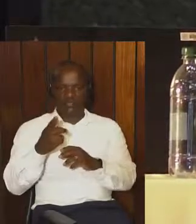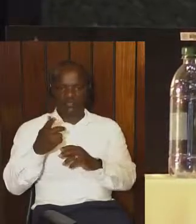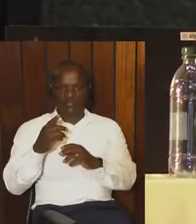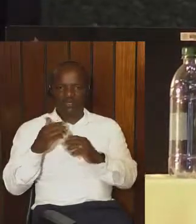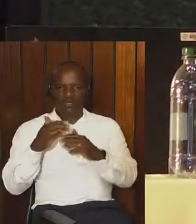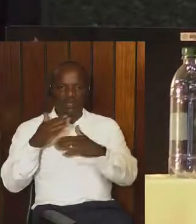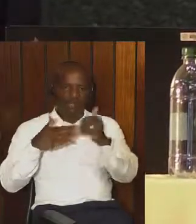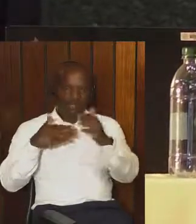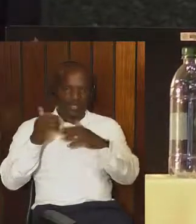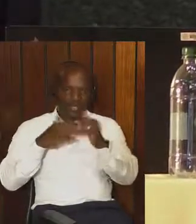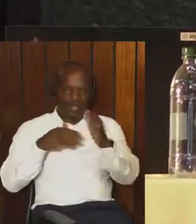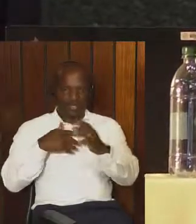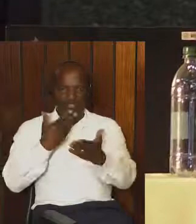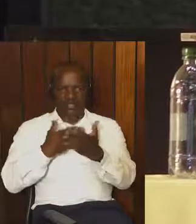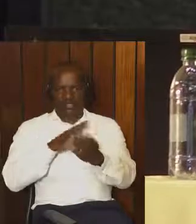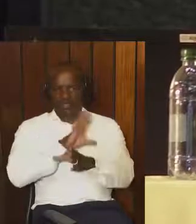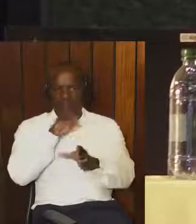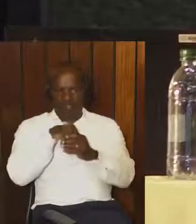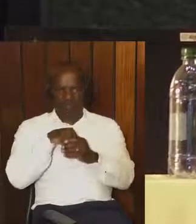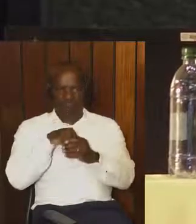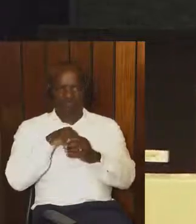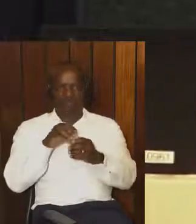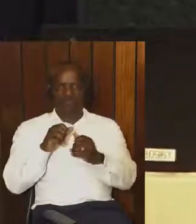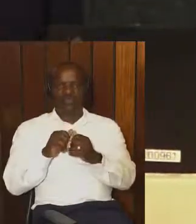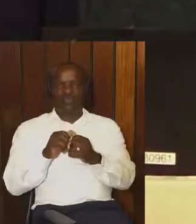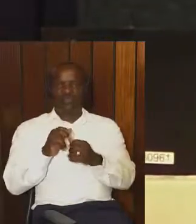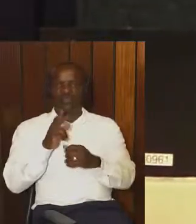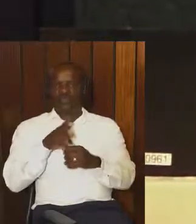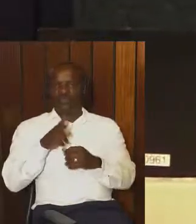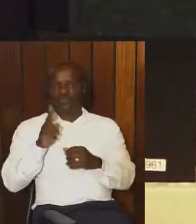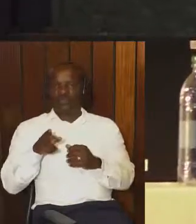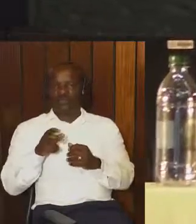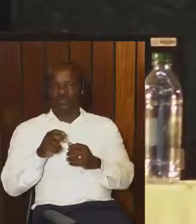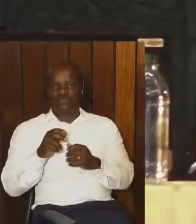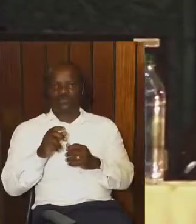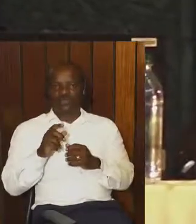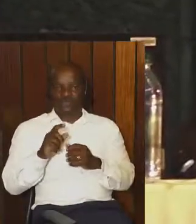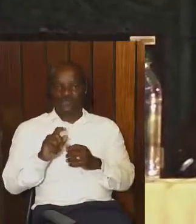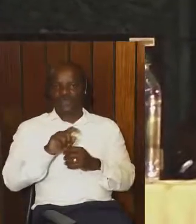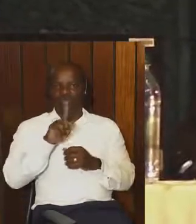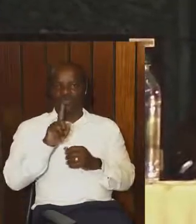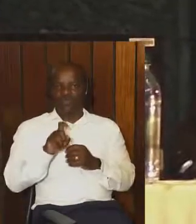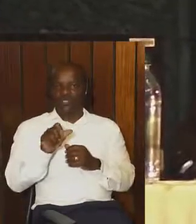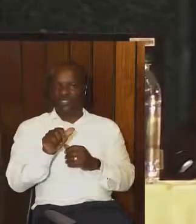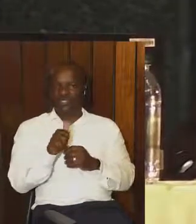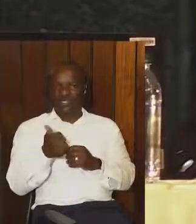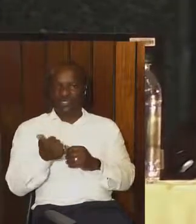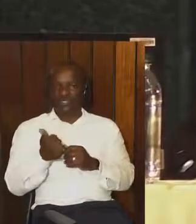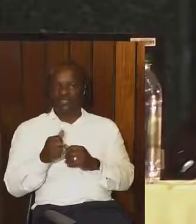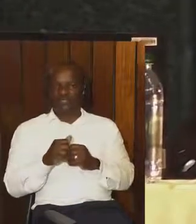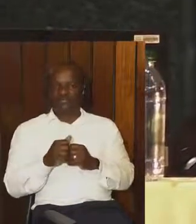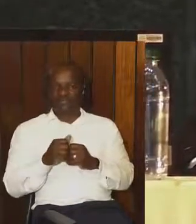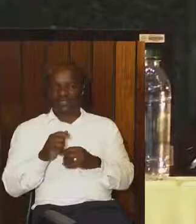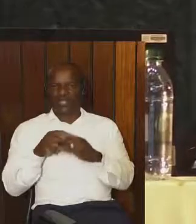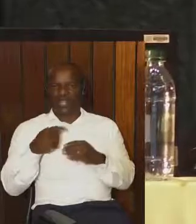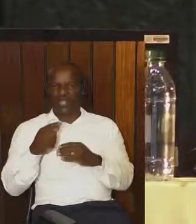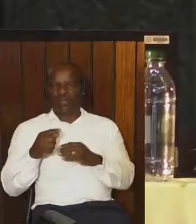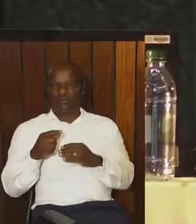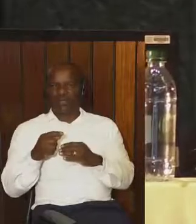construction, they are involved in there. And then there is another question about the